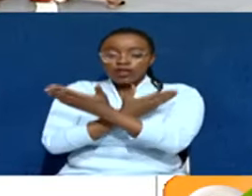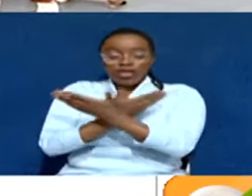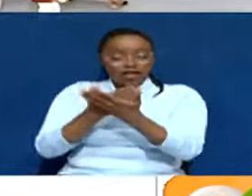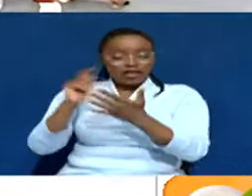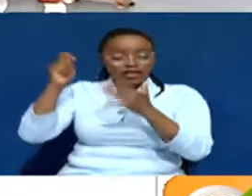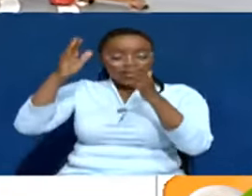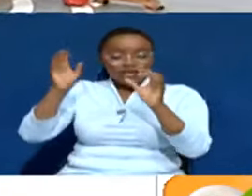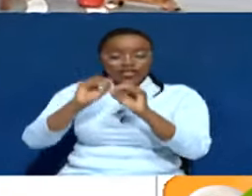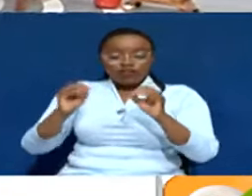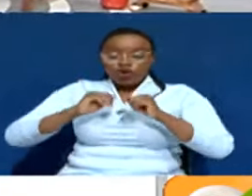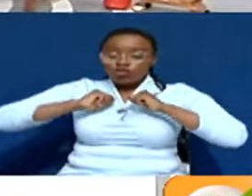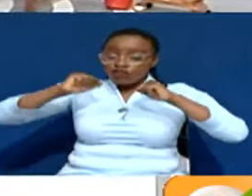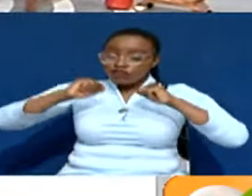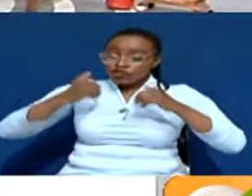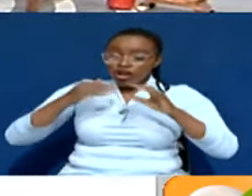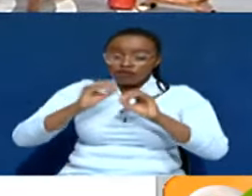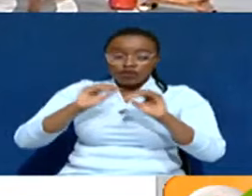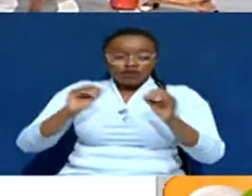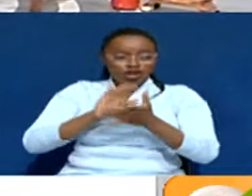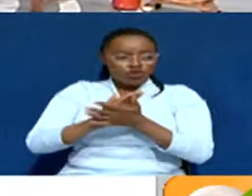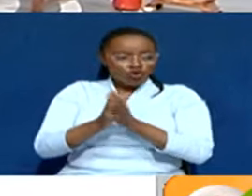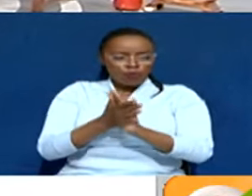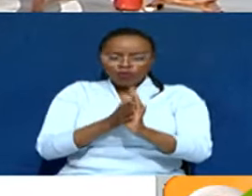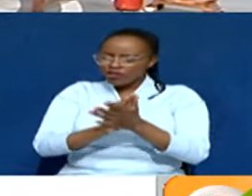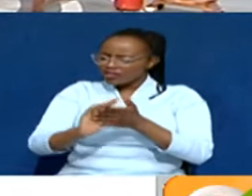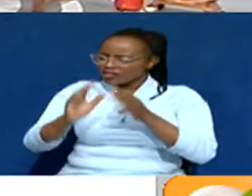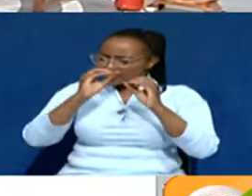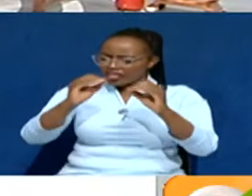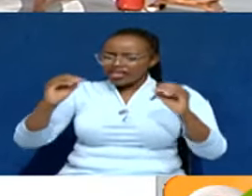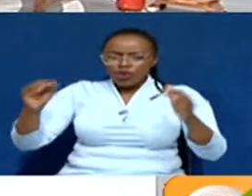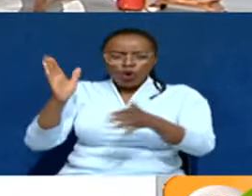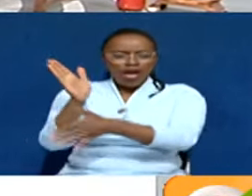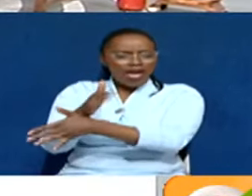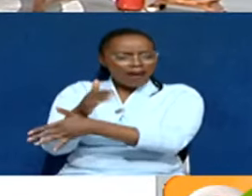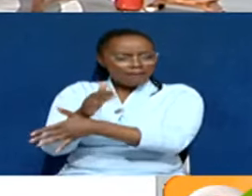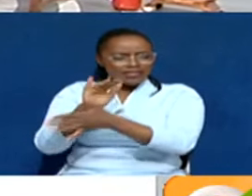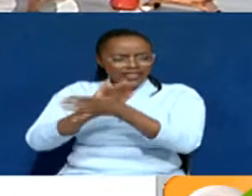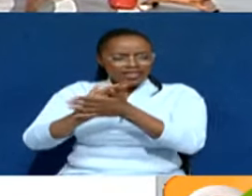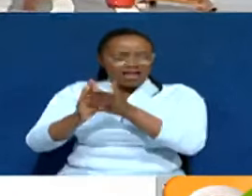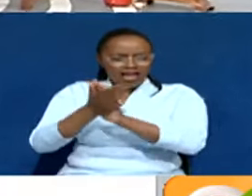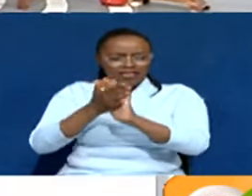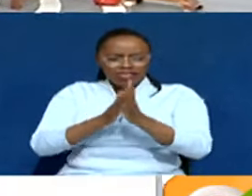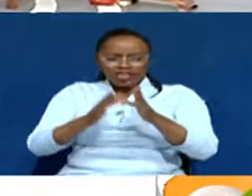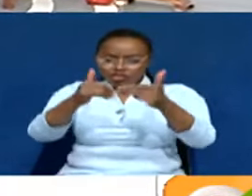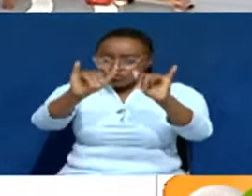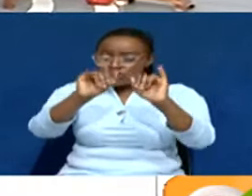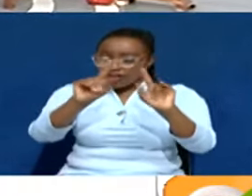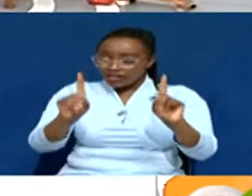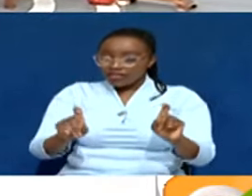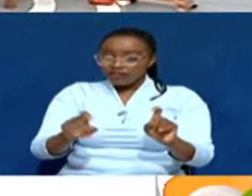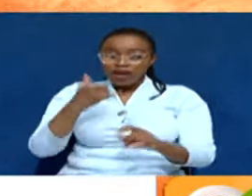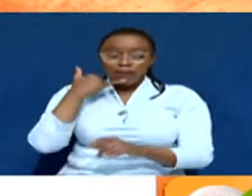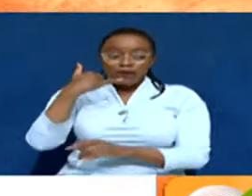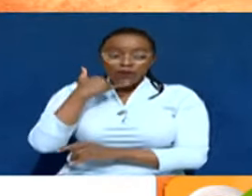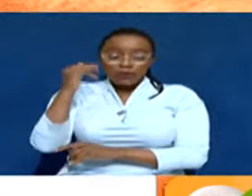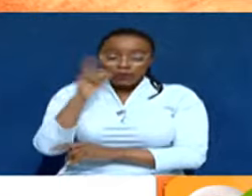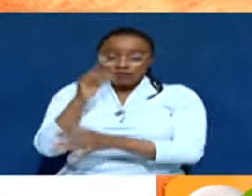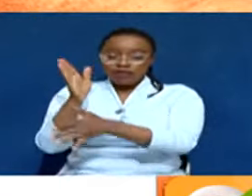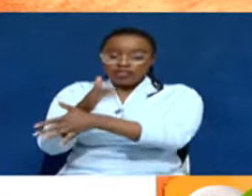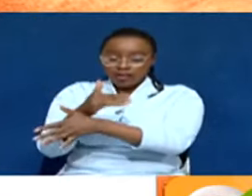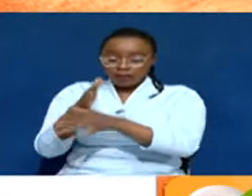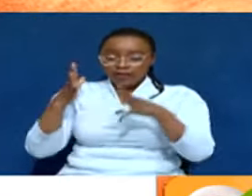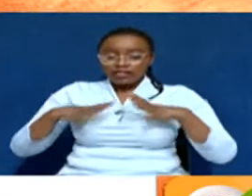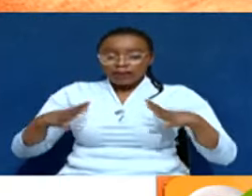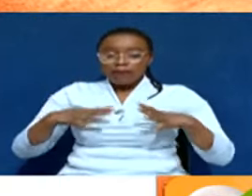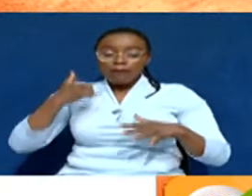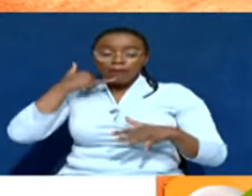Kenyans, officials over there, did you? No one. Akuna? No one. Embassy? No one. Did no you try? I call even embassy guy